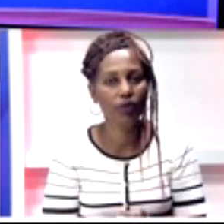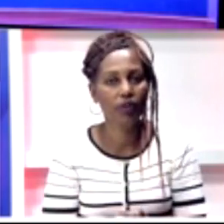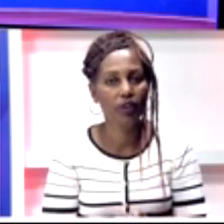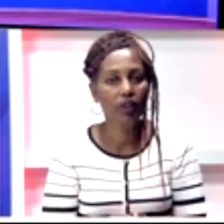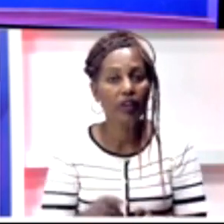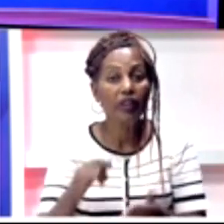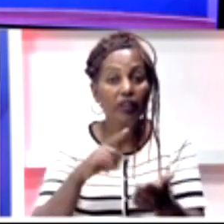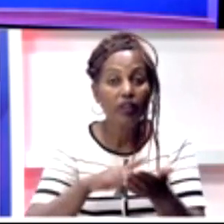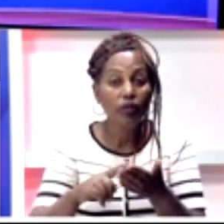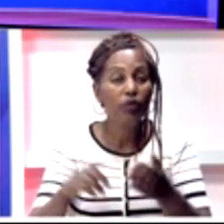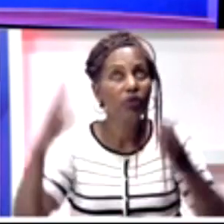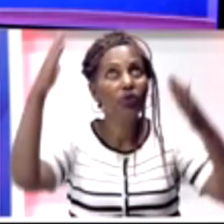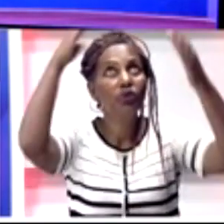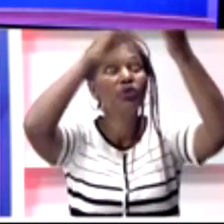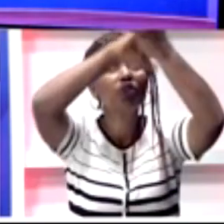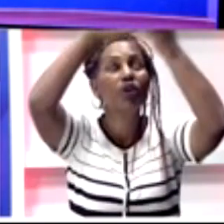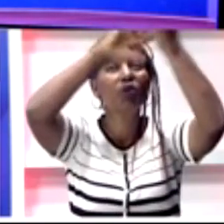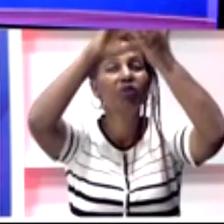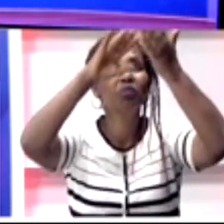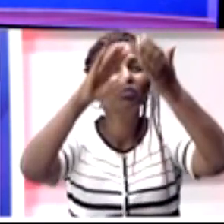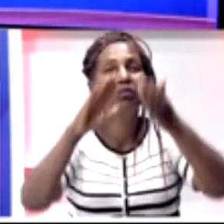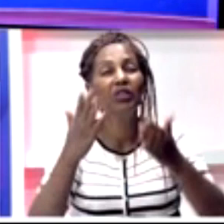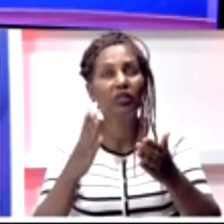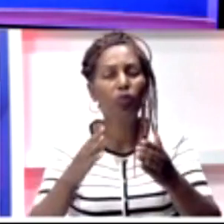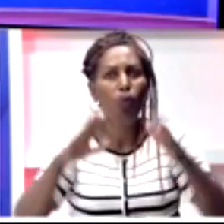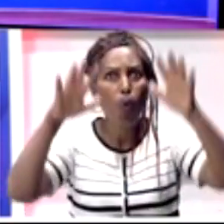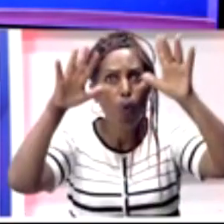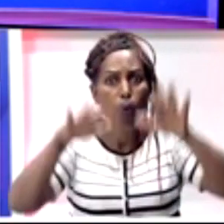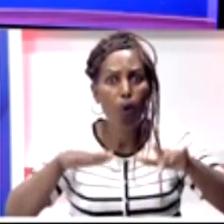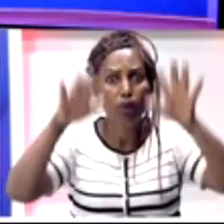week. It might rain heavily.